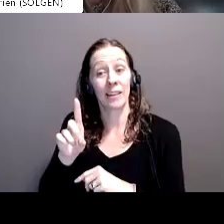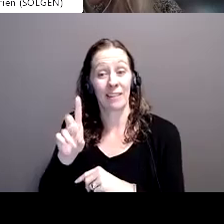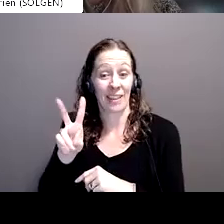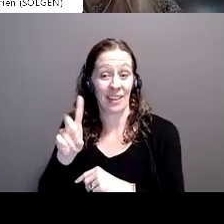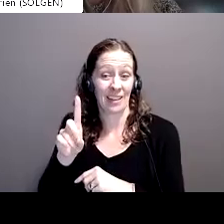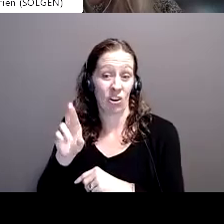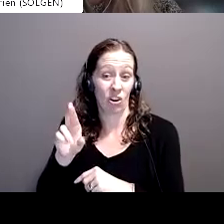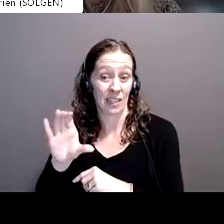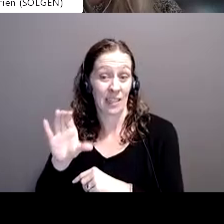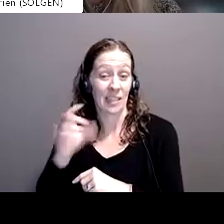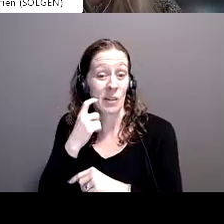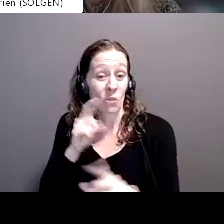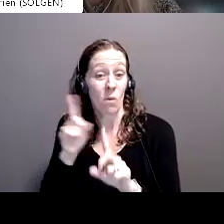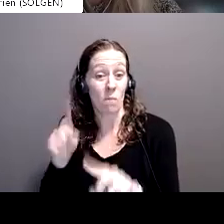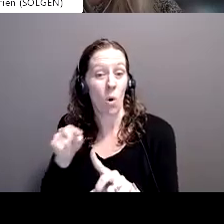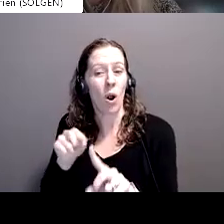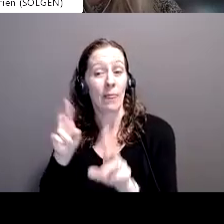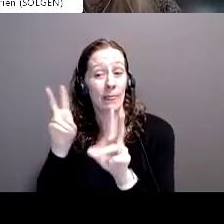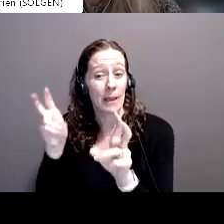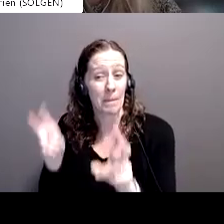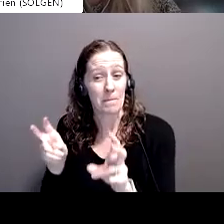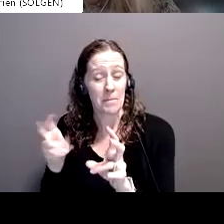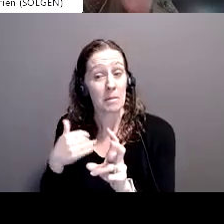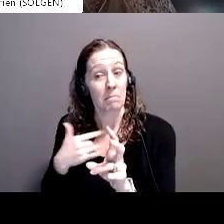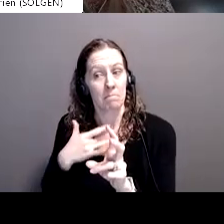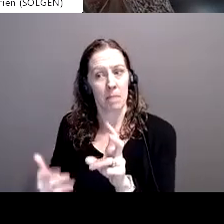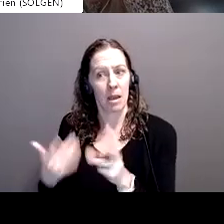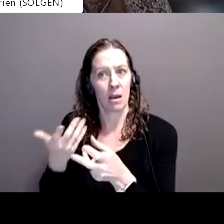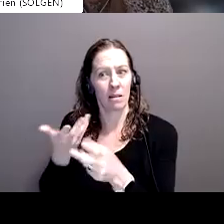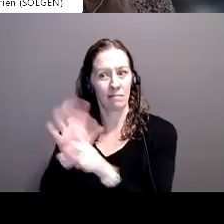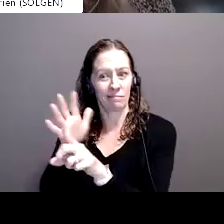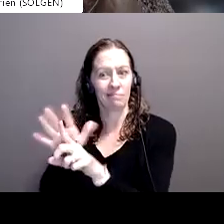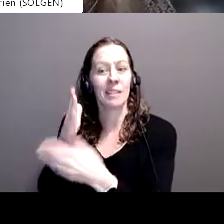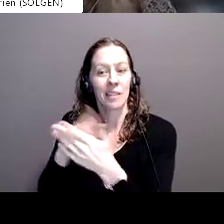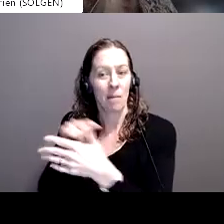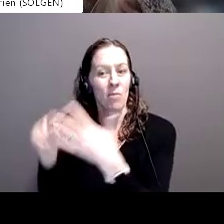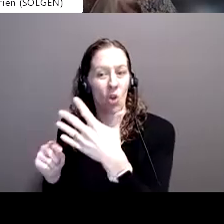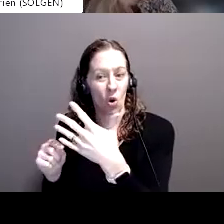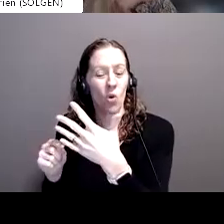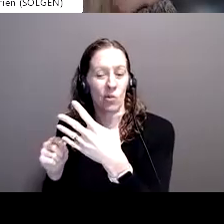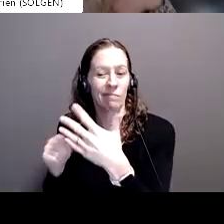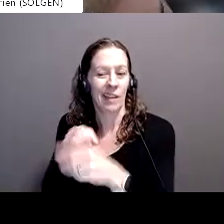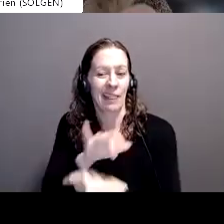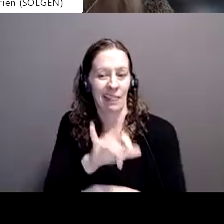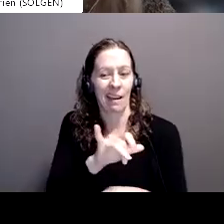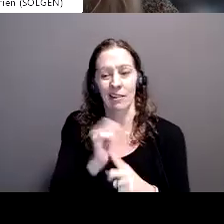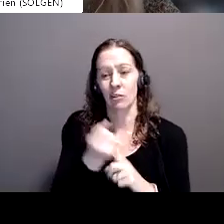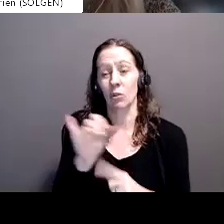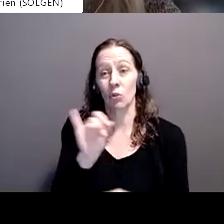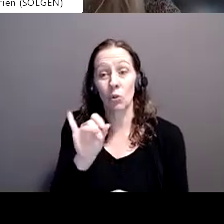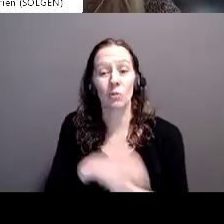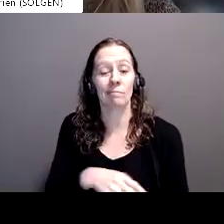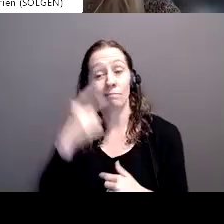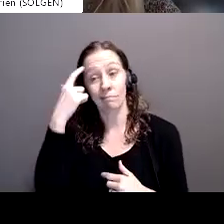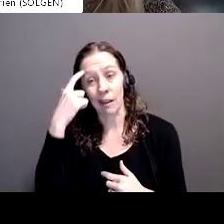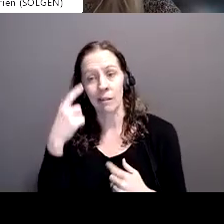DVDRC's most recent report that Hannah talked about, some of those were also present in this case. So we had the declining physical, mental,